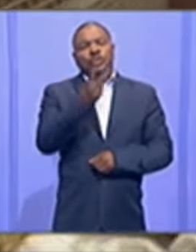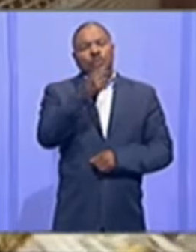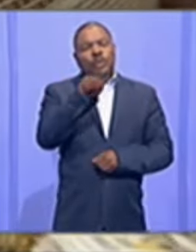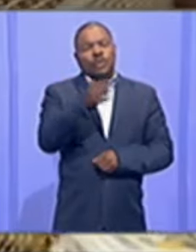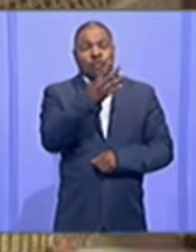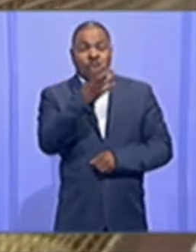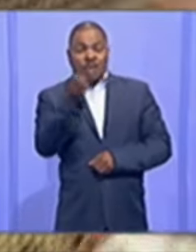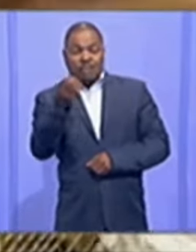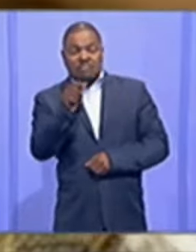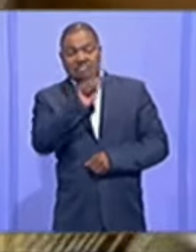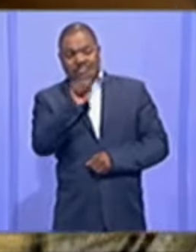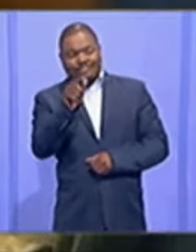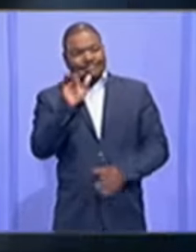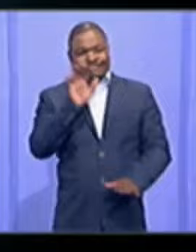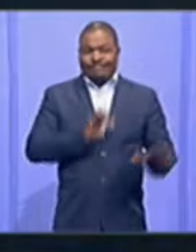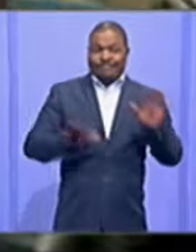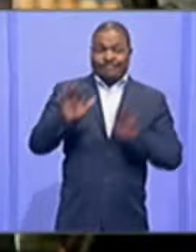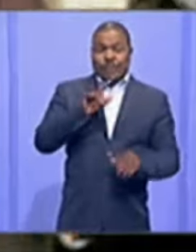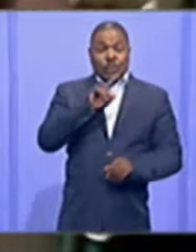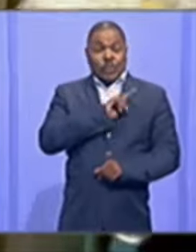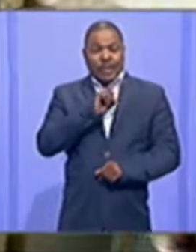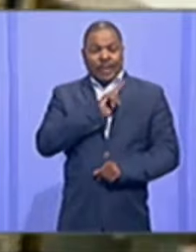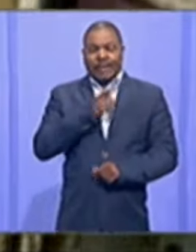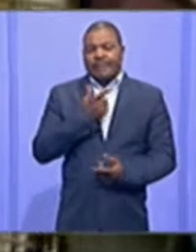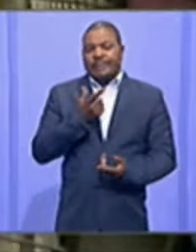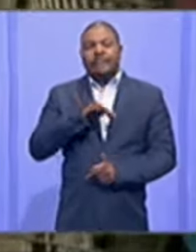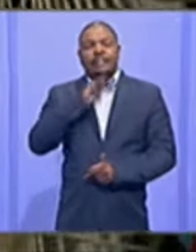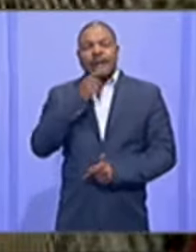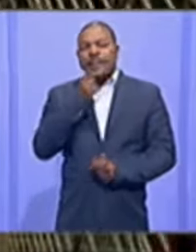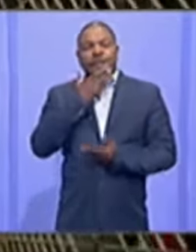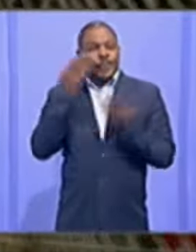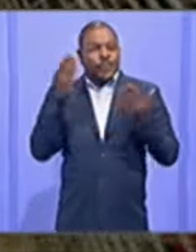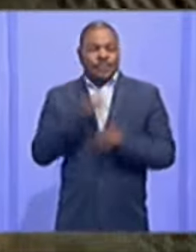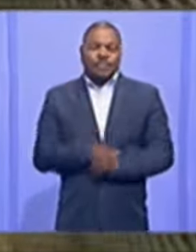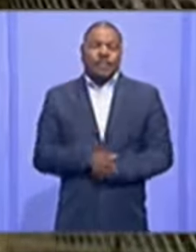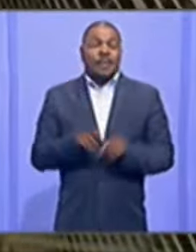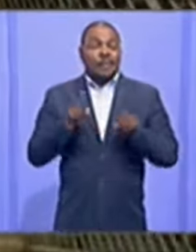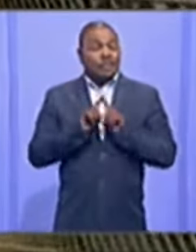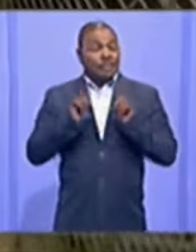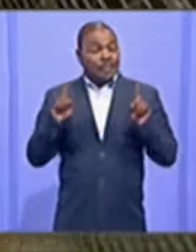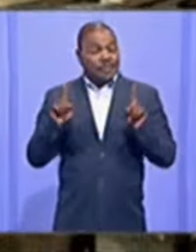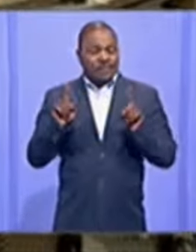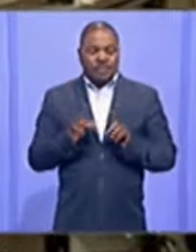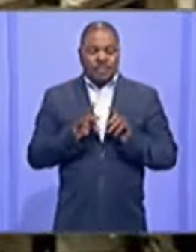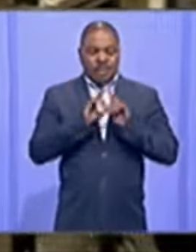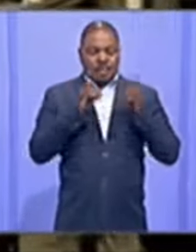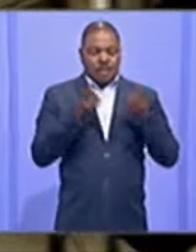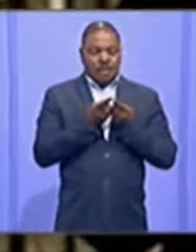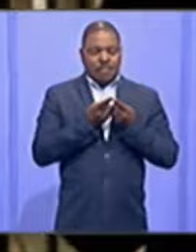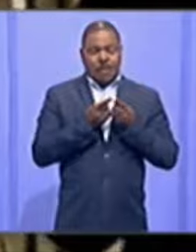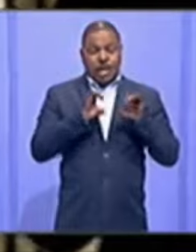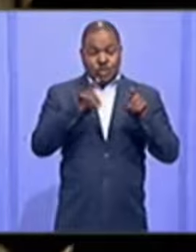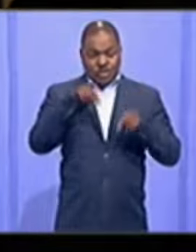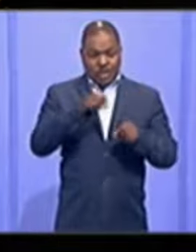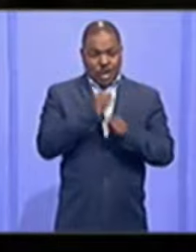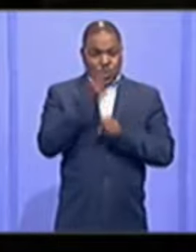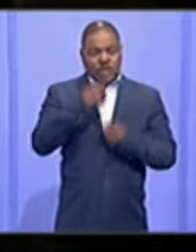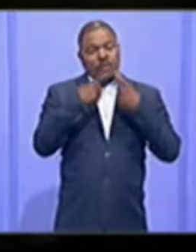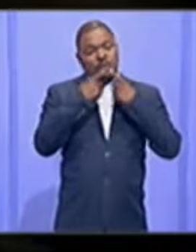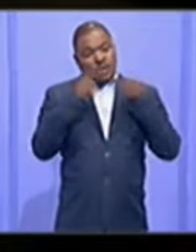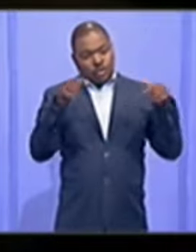2,400 di le mo matshosetsing ka ntlha ya tlhaelo ya matlole. Le fa go le yalo, lefapha la thuto la Gauteng le